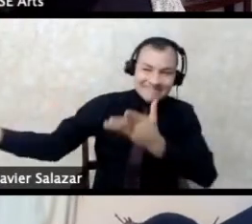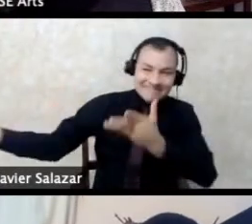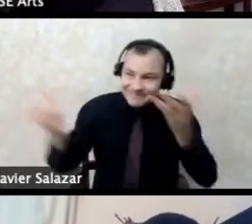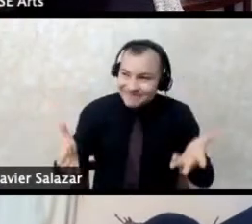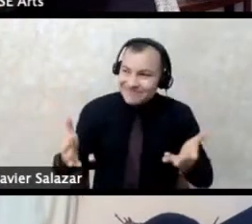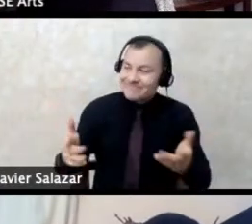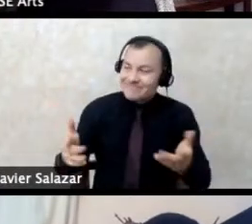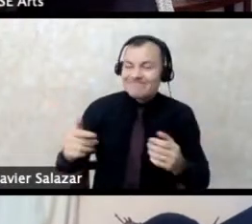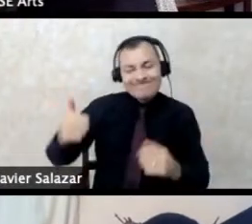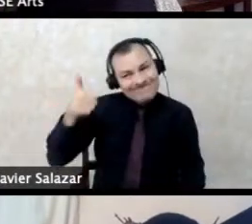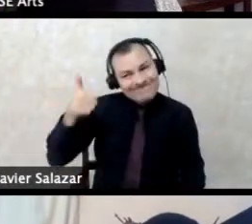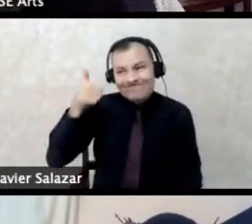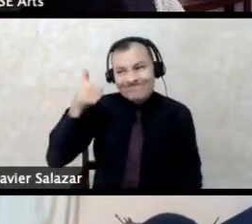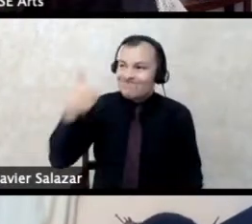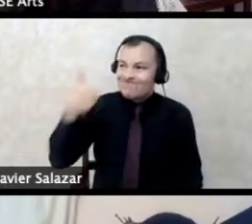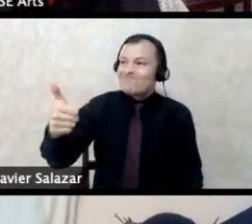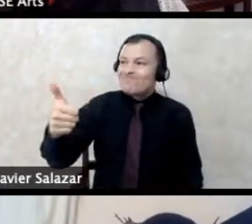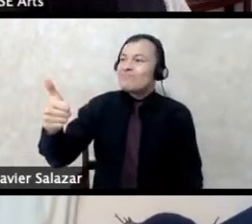and more.